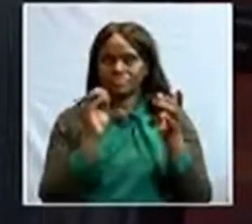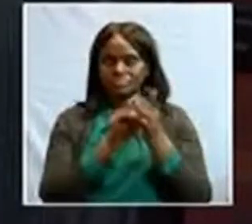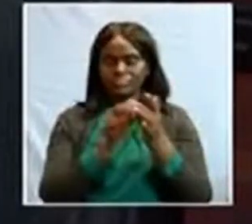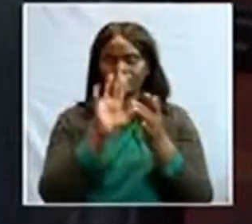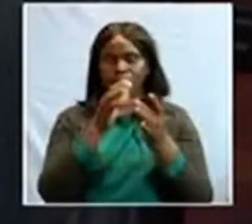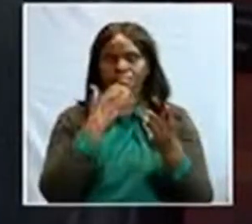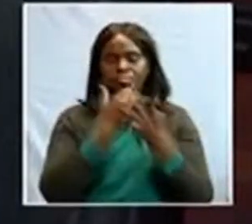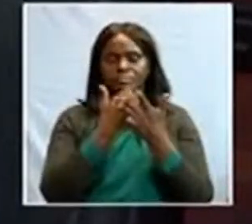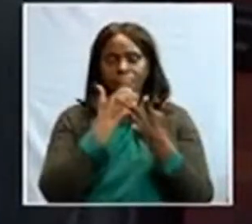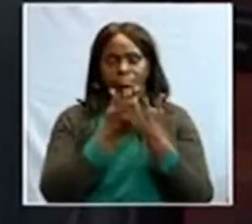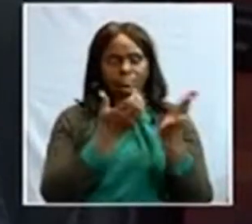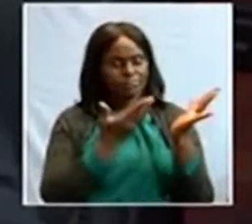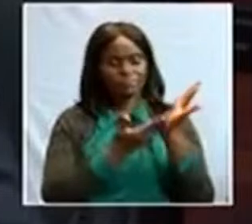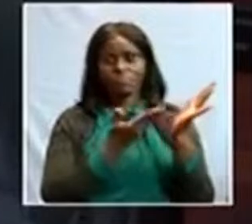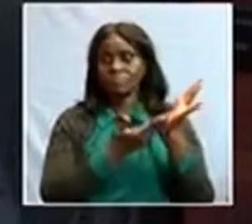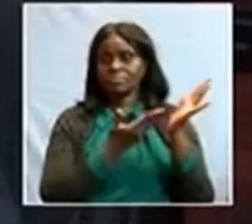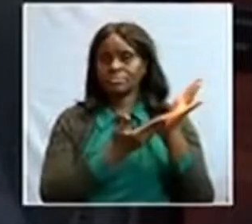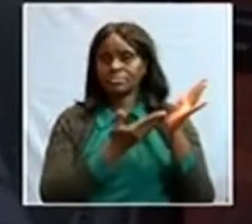evidence here.